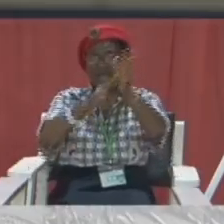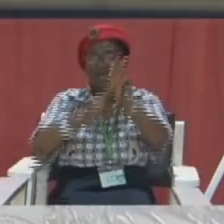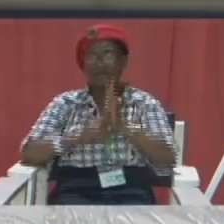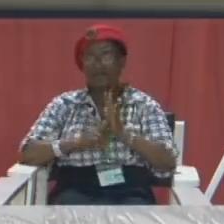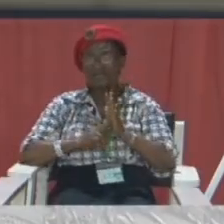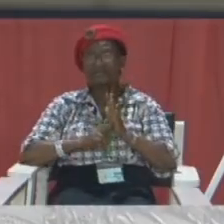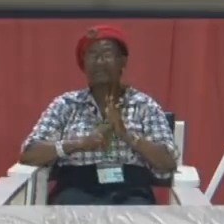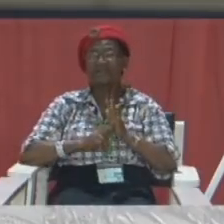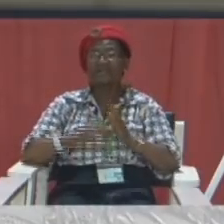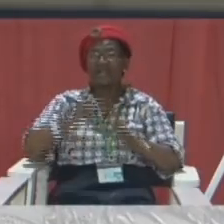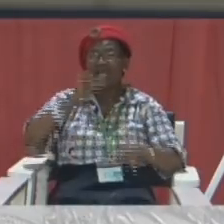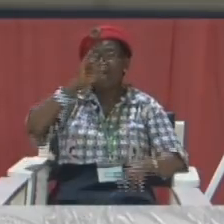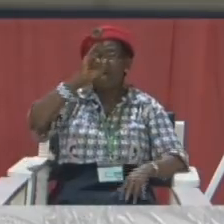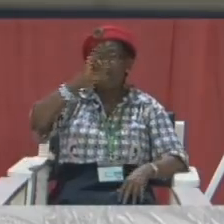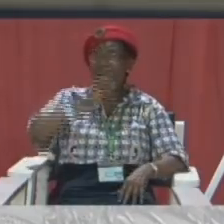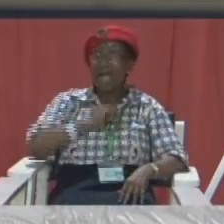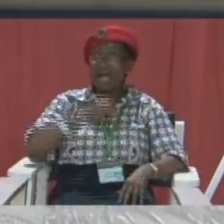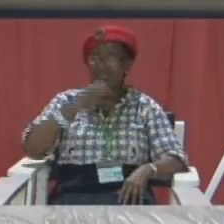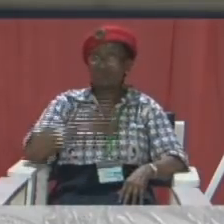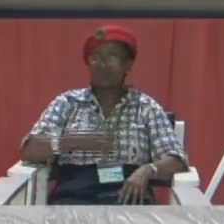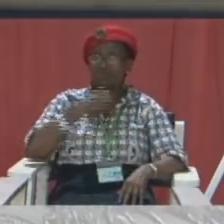I wish I could give you an hour to